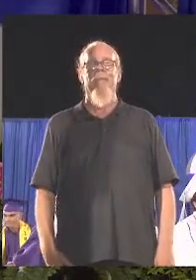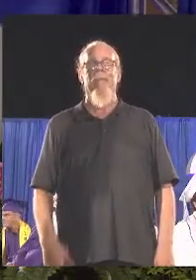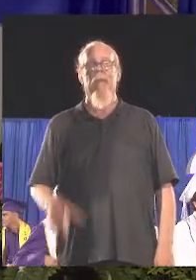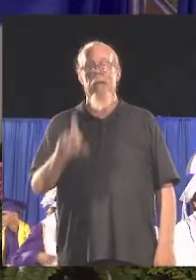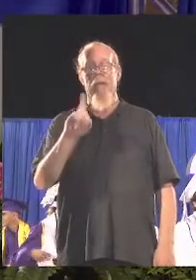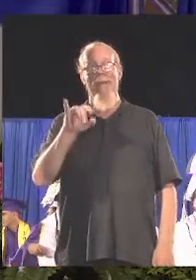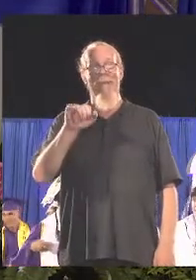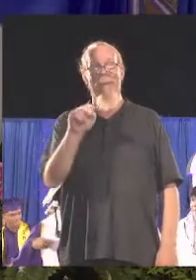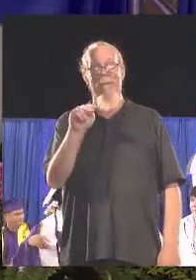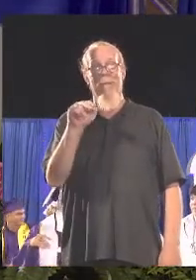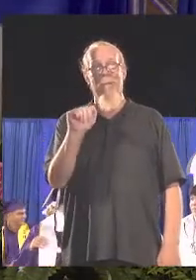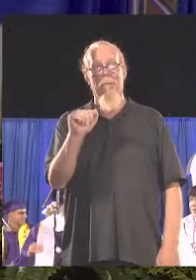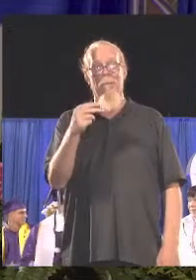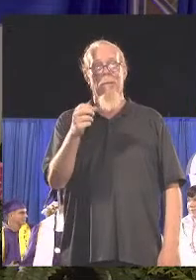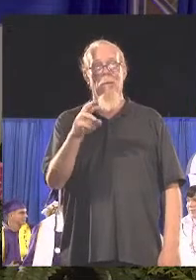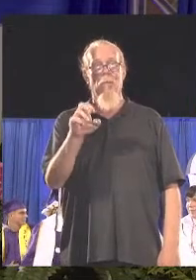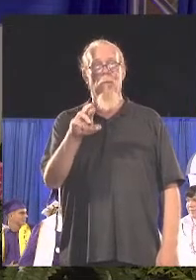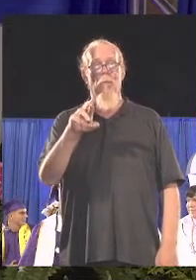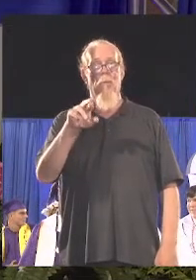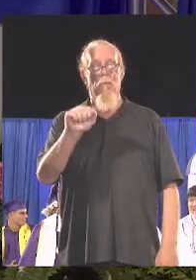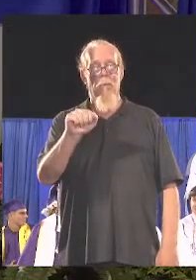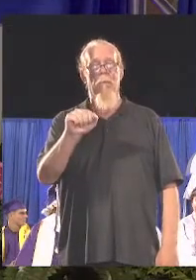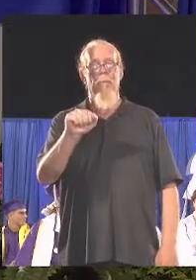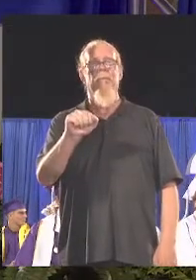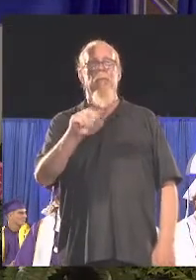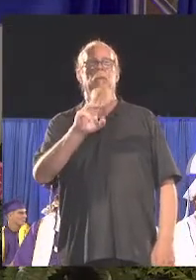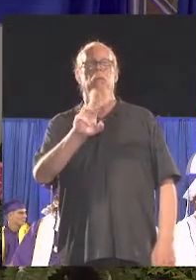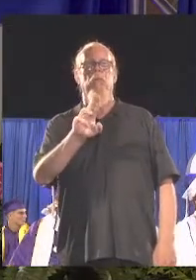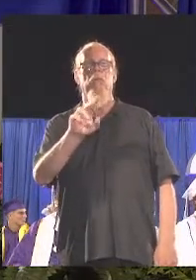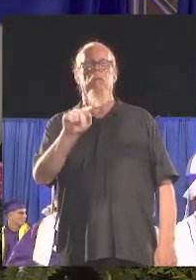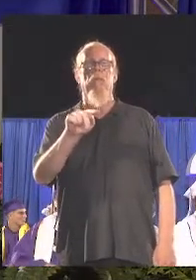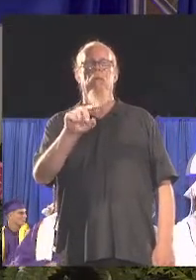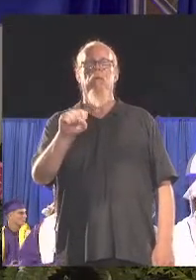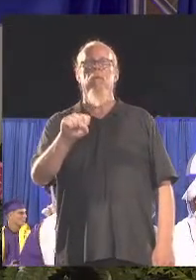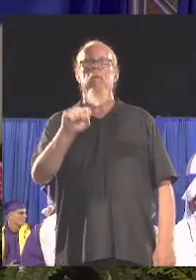Diana Herrera, the University of Texas, San Antonio.